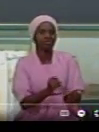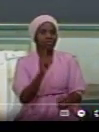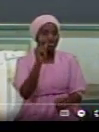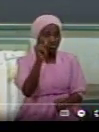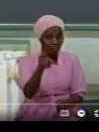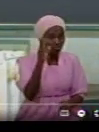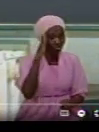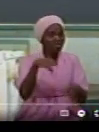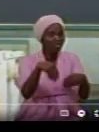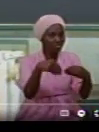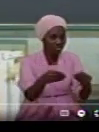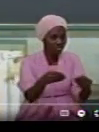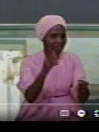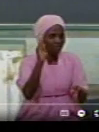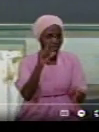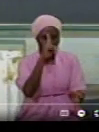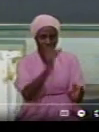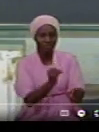by faith.